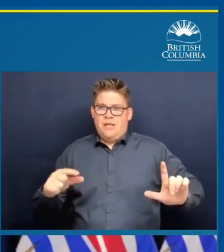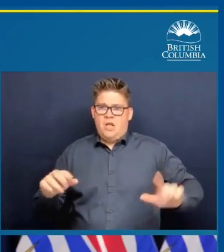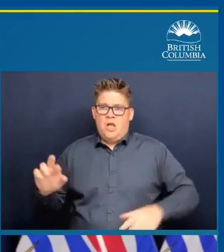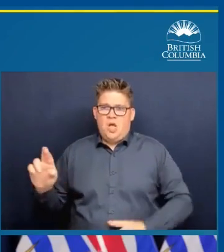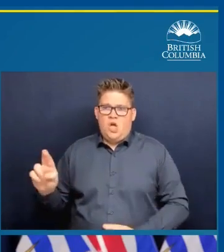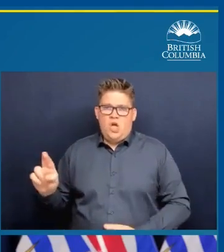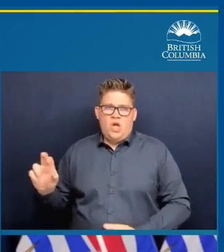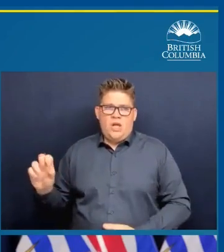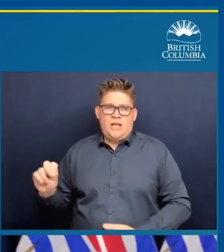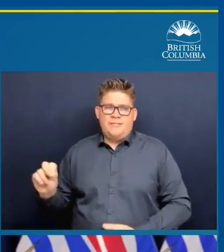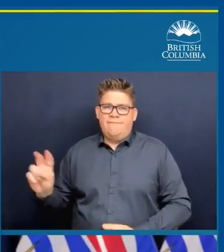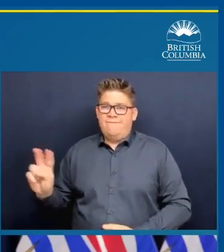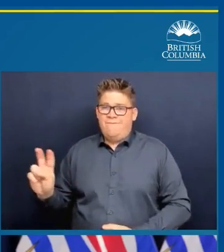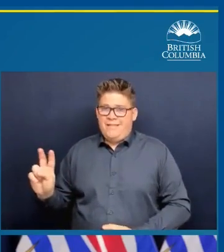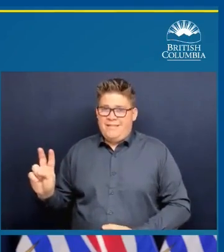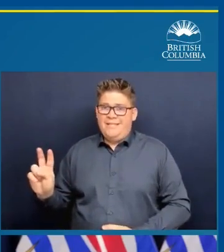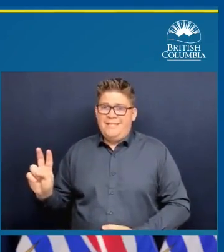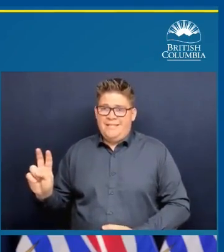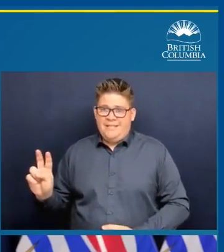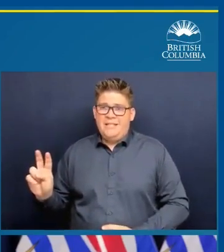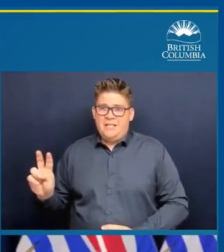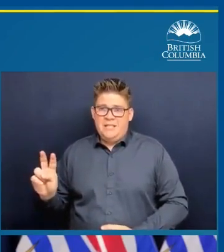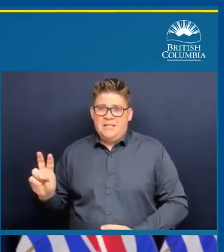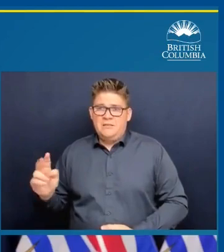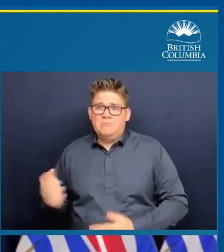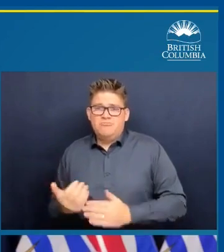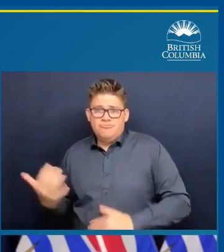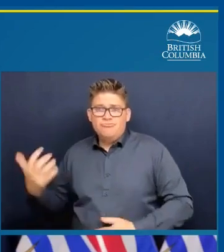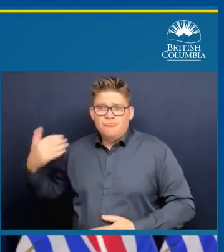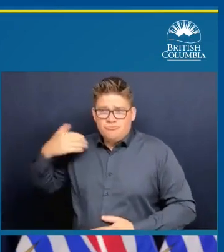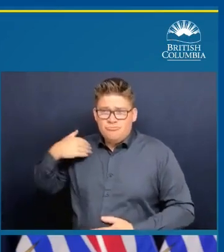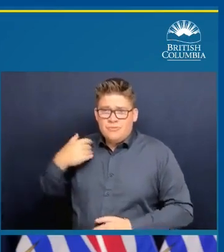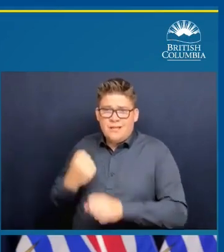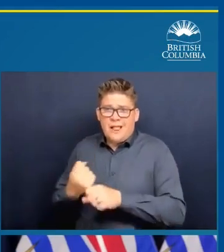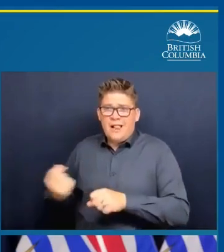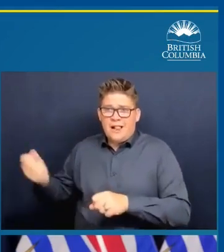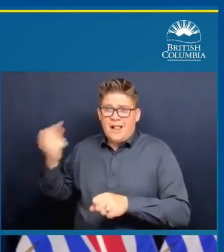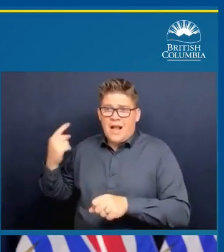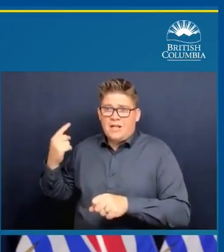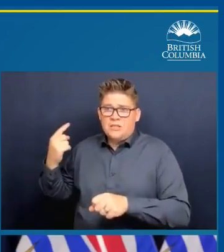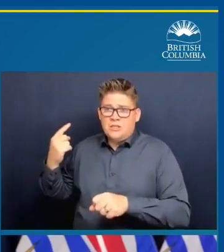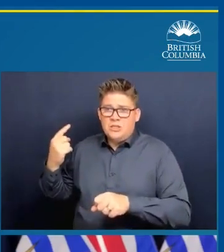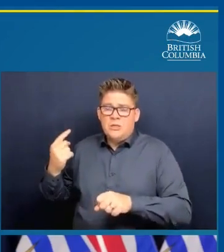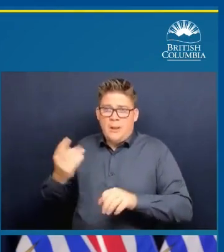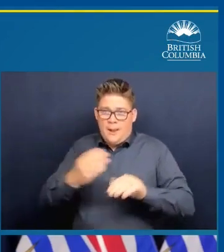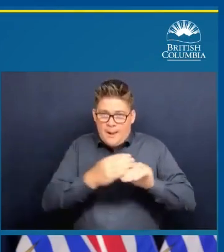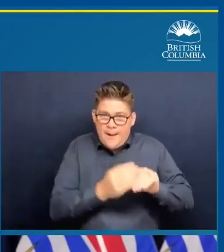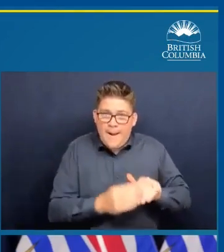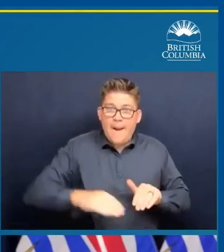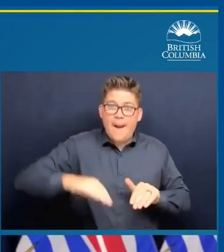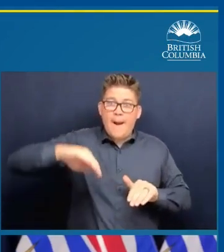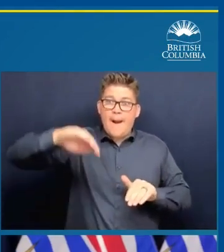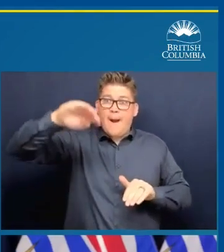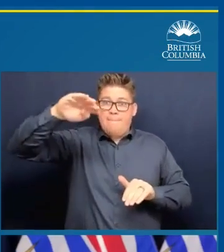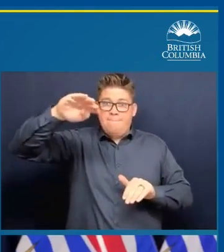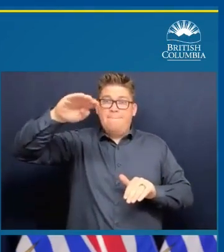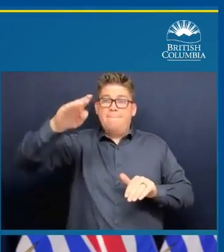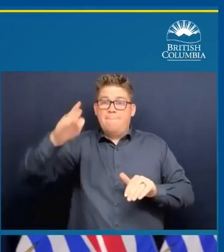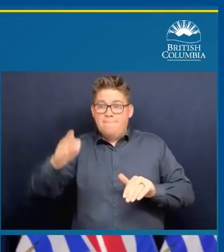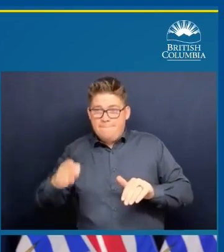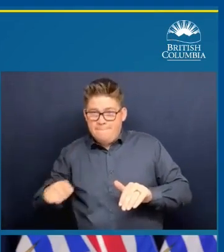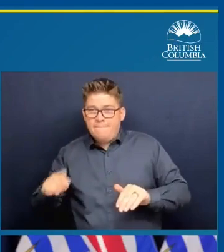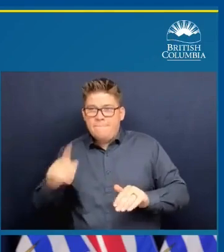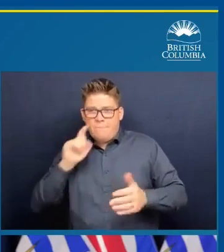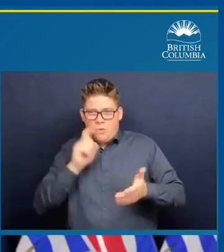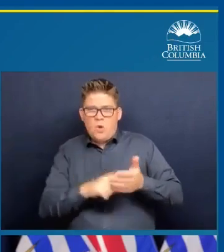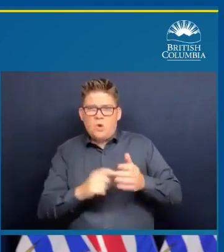see in BC a fair amount of RSV circulating last winter. And that's important to note. One of the concerns that